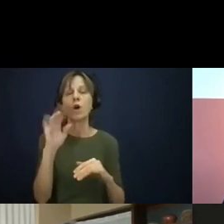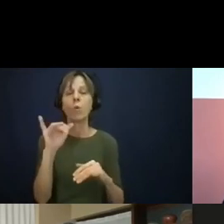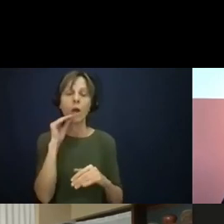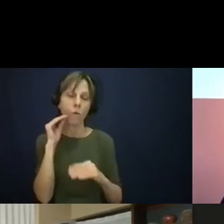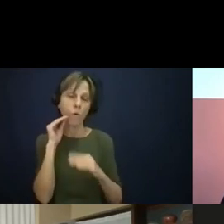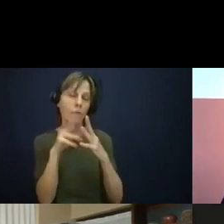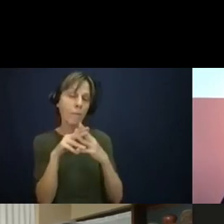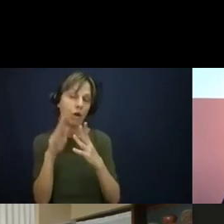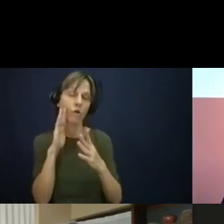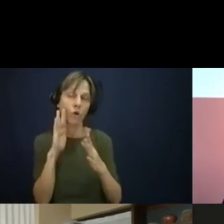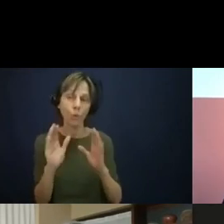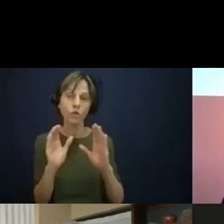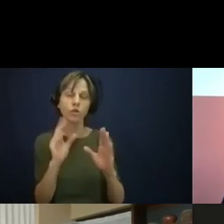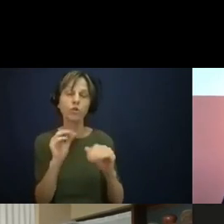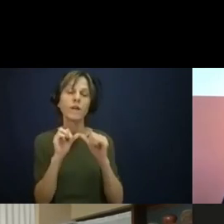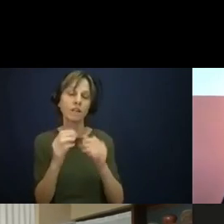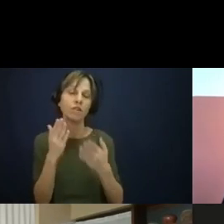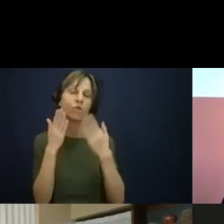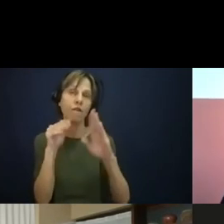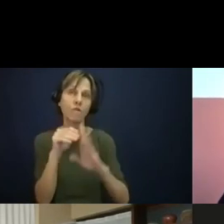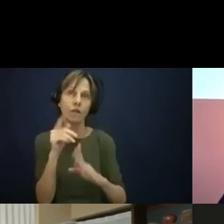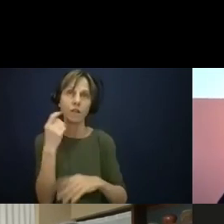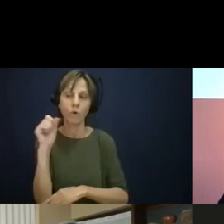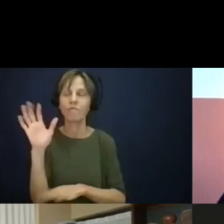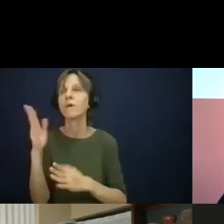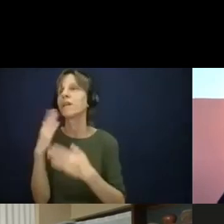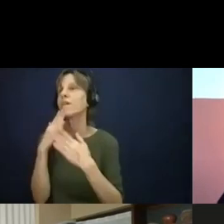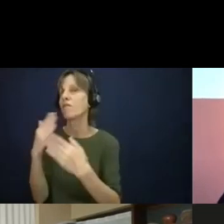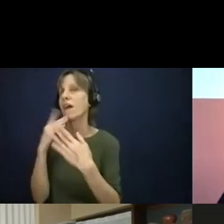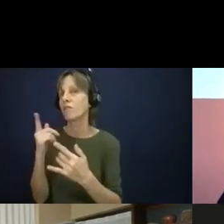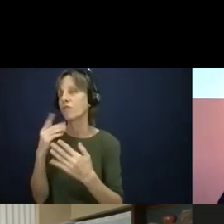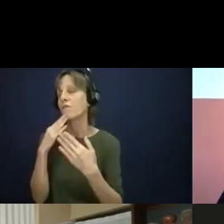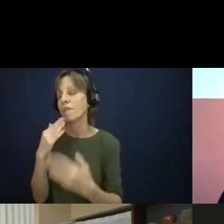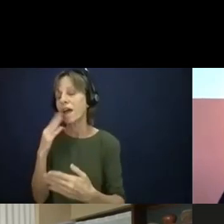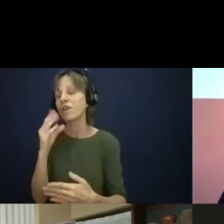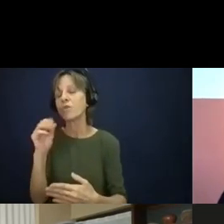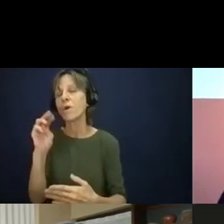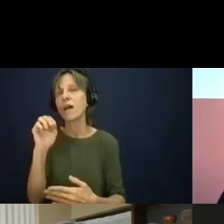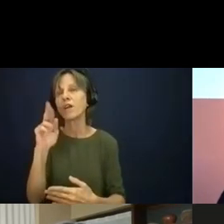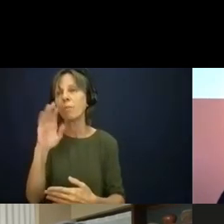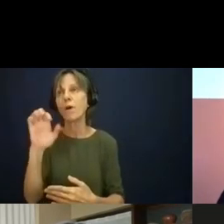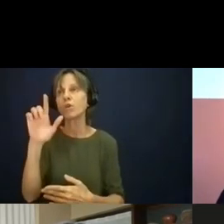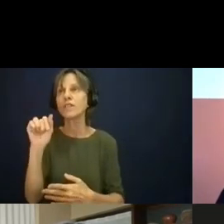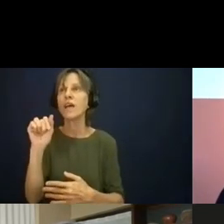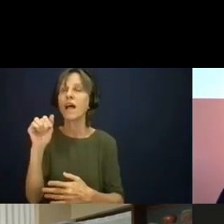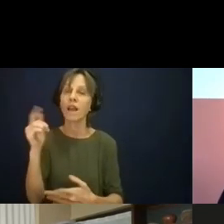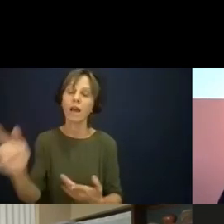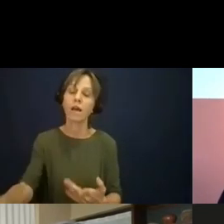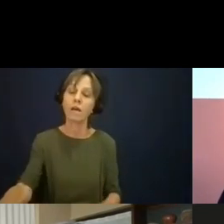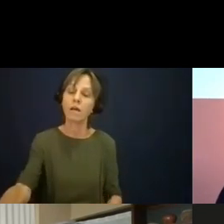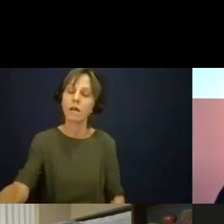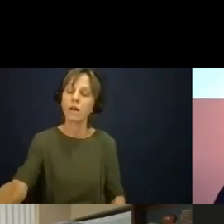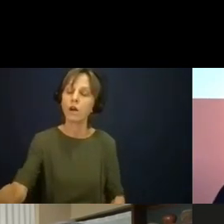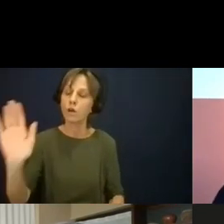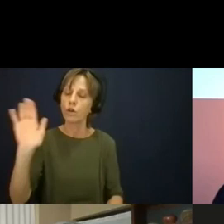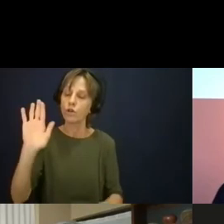to offer that in the movement. Thank you. And Marcella, since your organization has done such